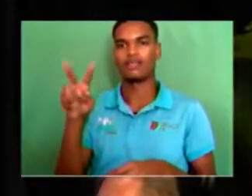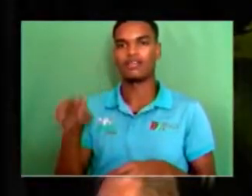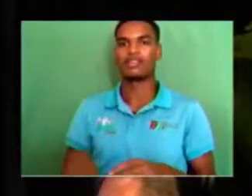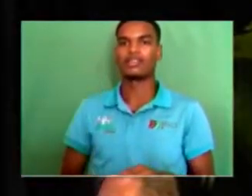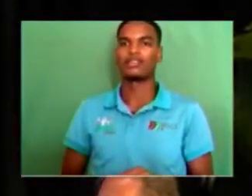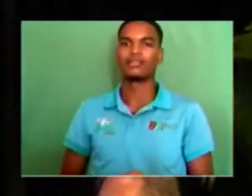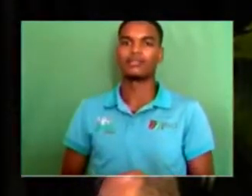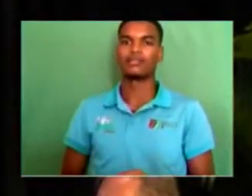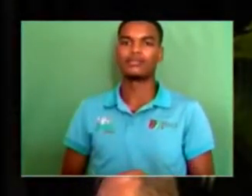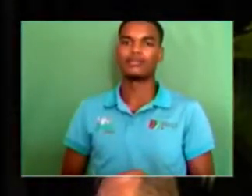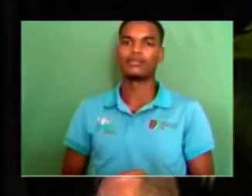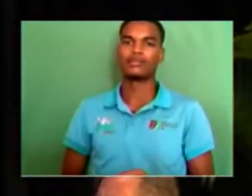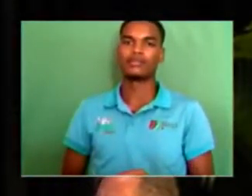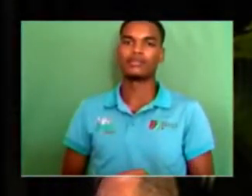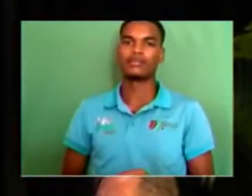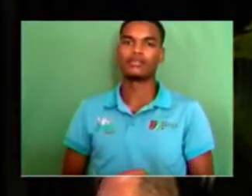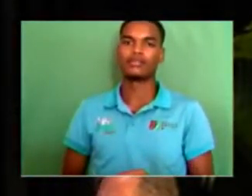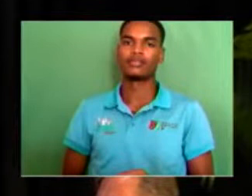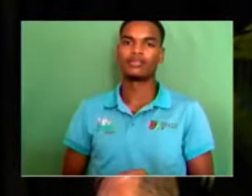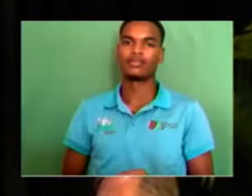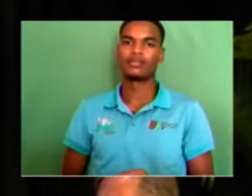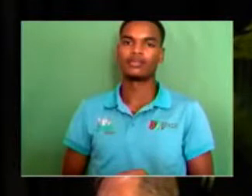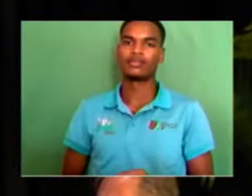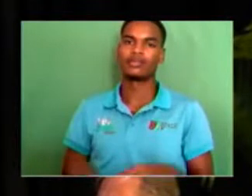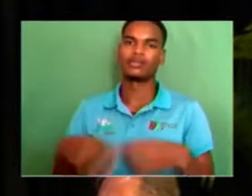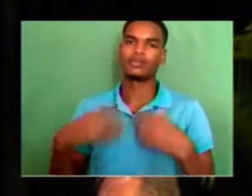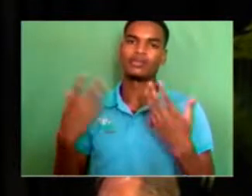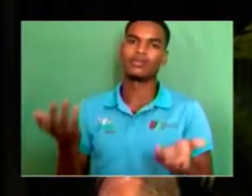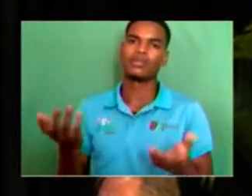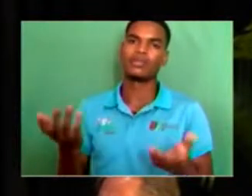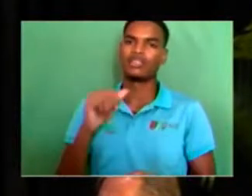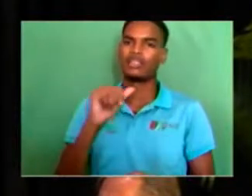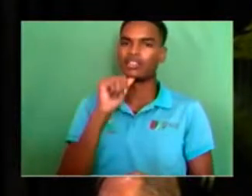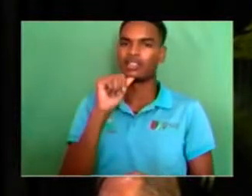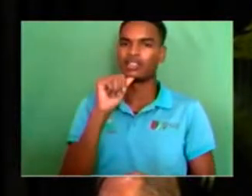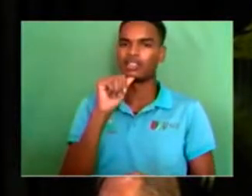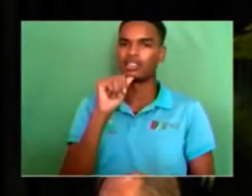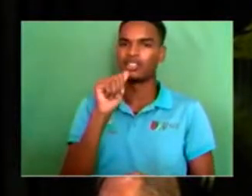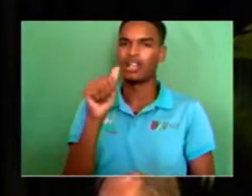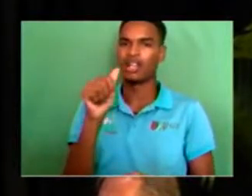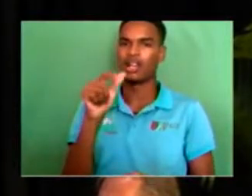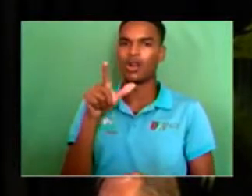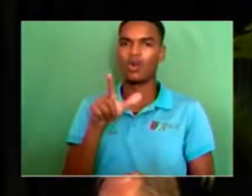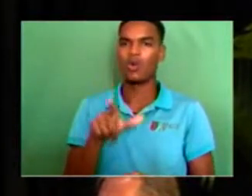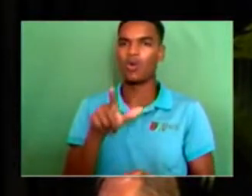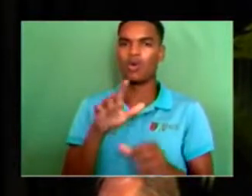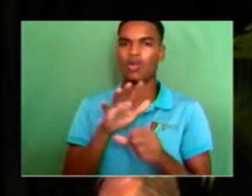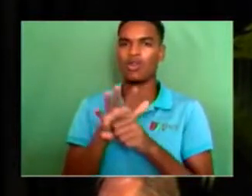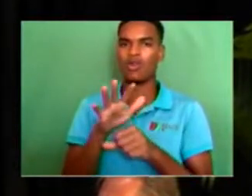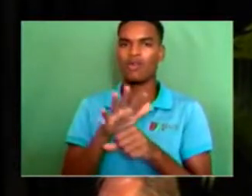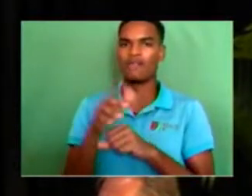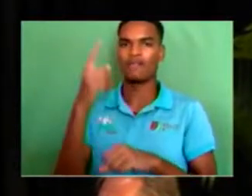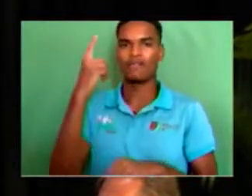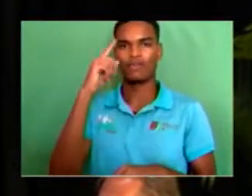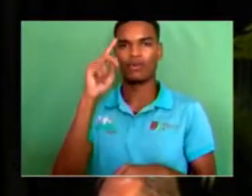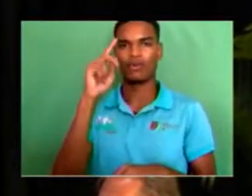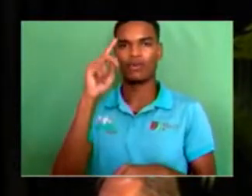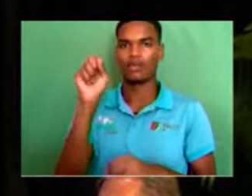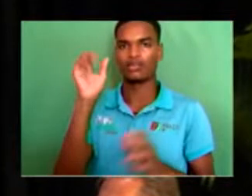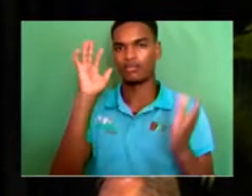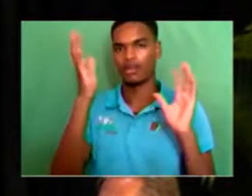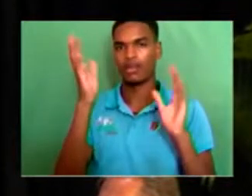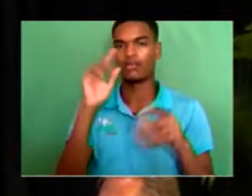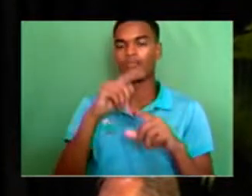Well, it's not low enough even for the U.S. market right now. As it turns out, we're looking